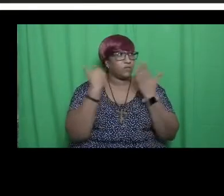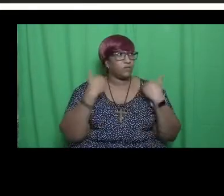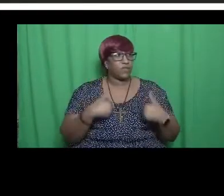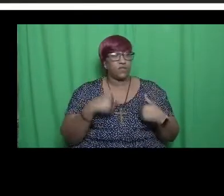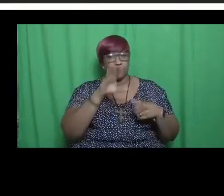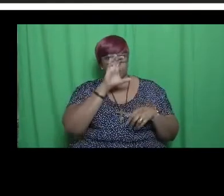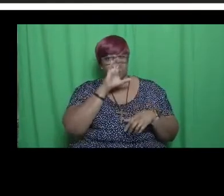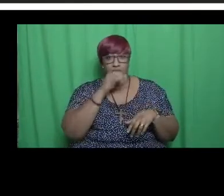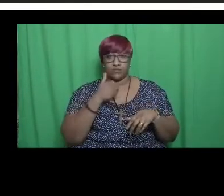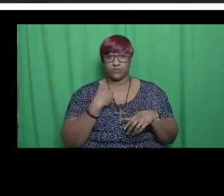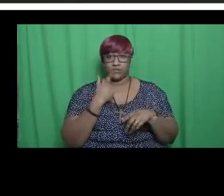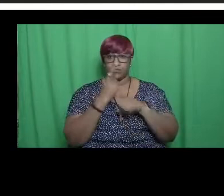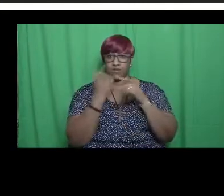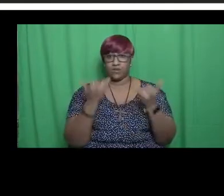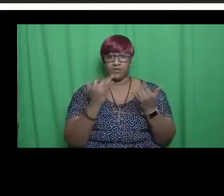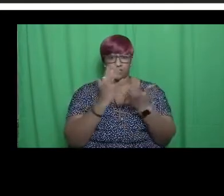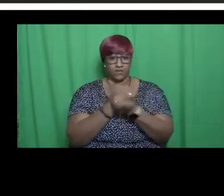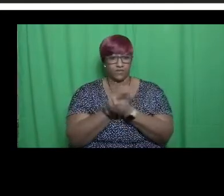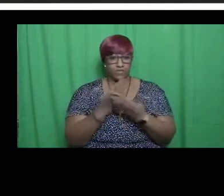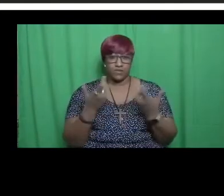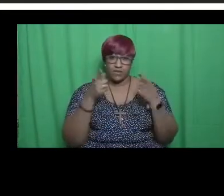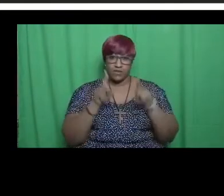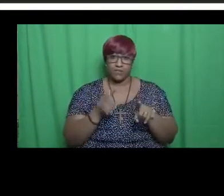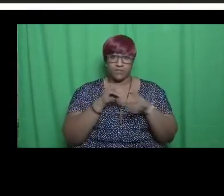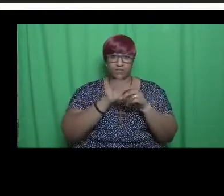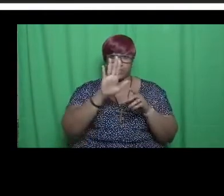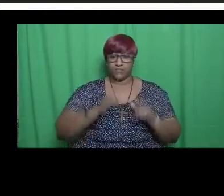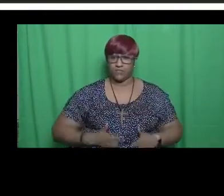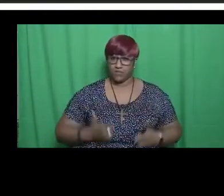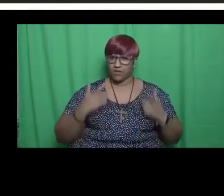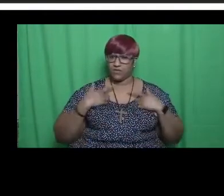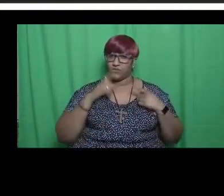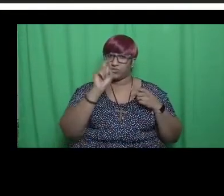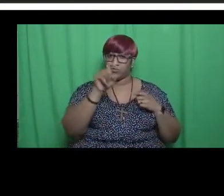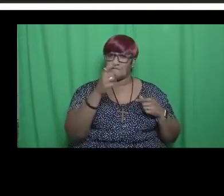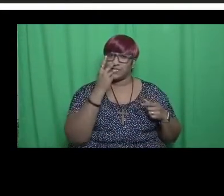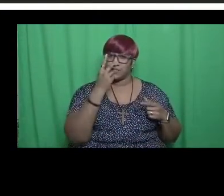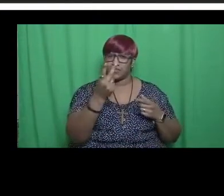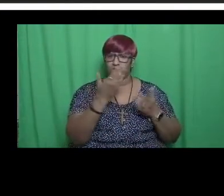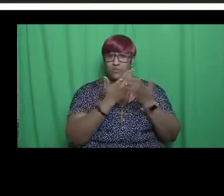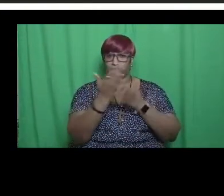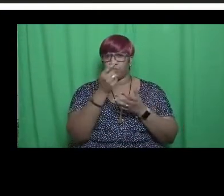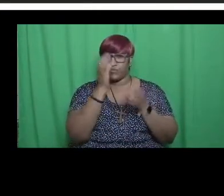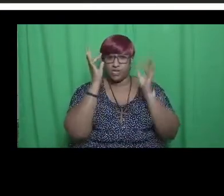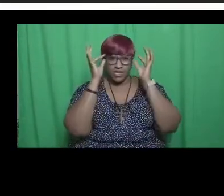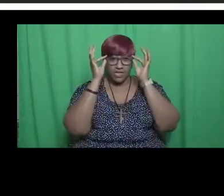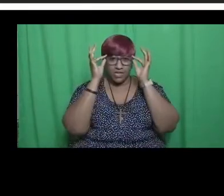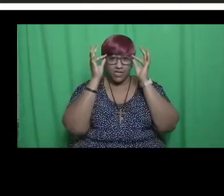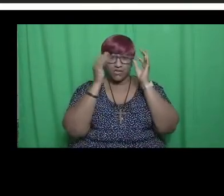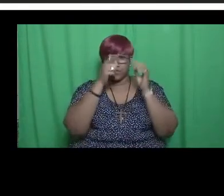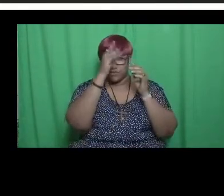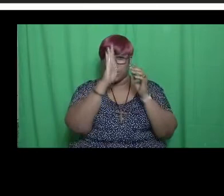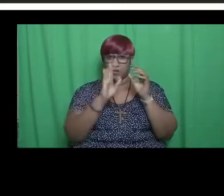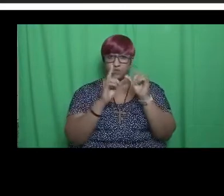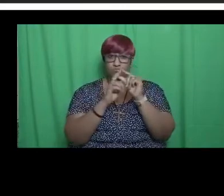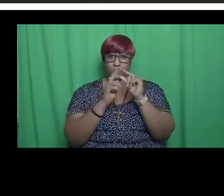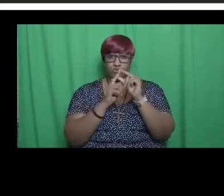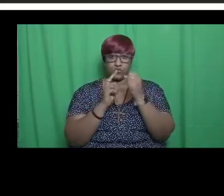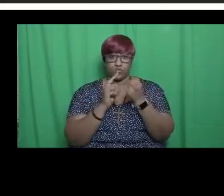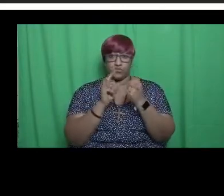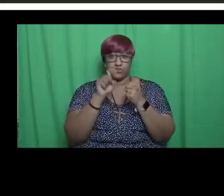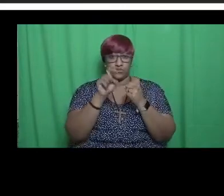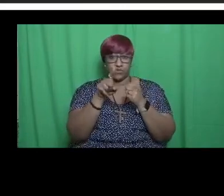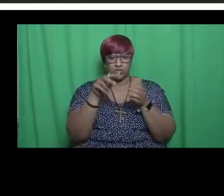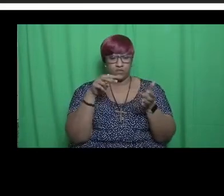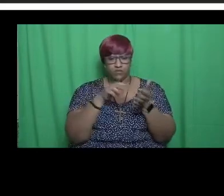though, everything that happens in your life, you need to see it through the lens of God's word. You got